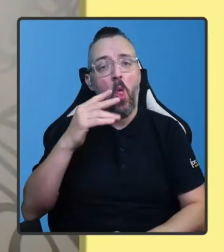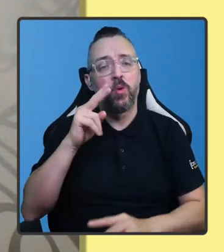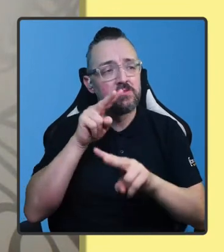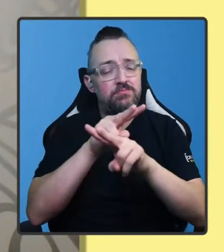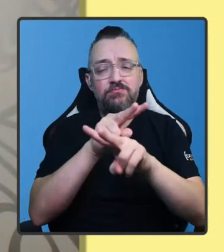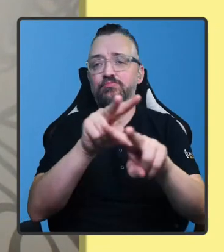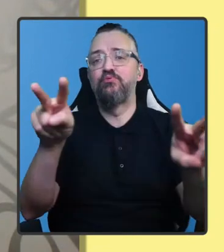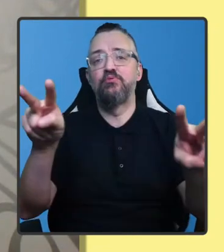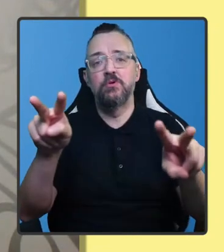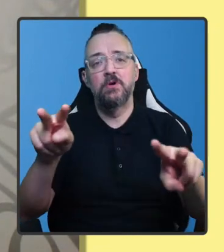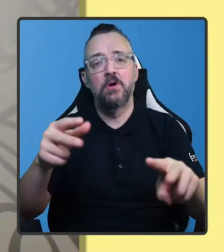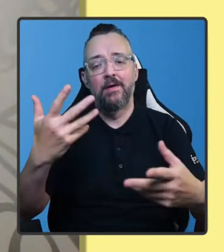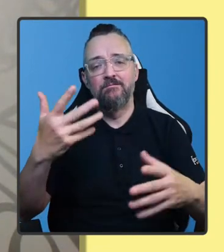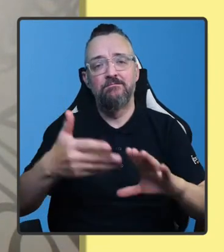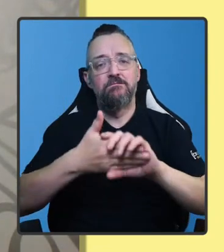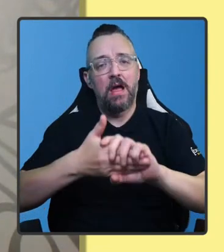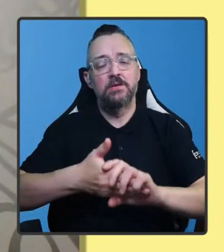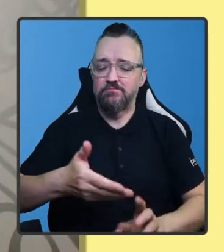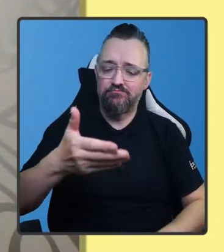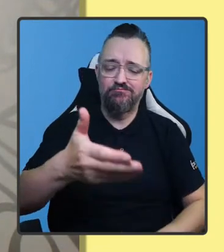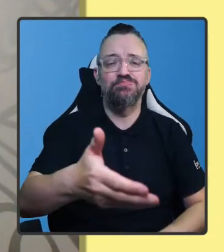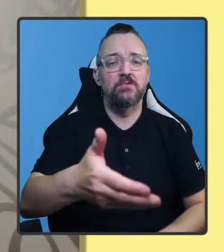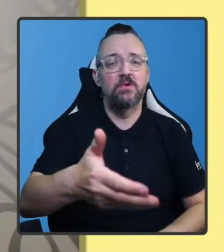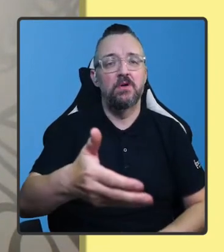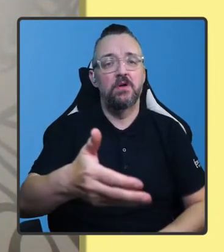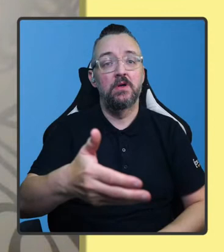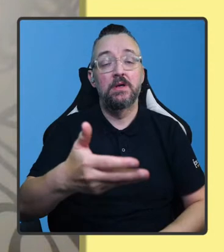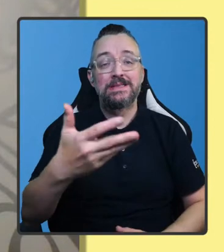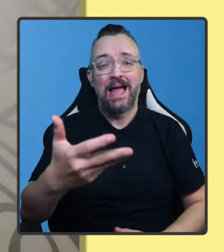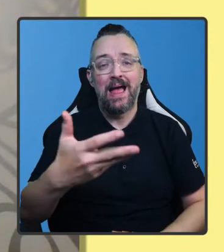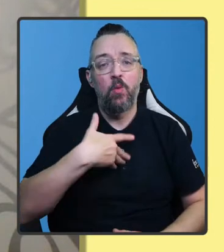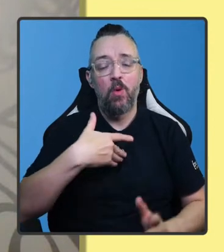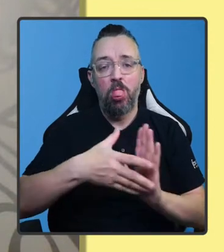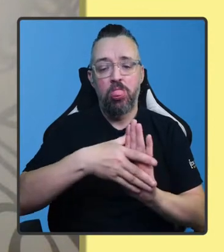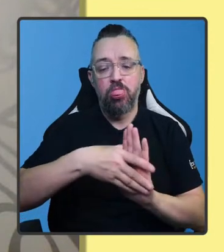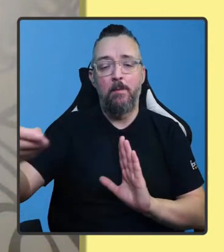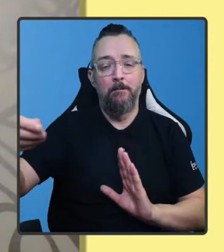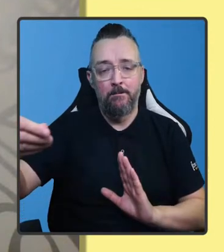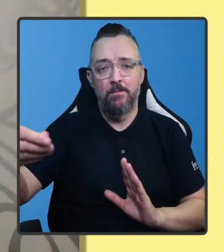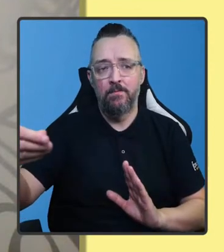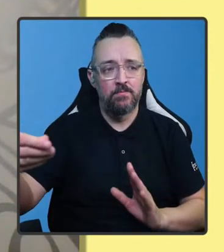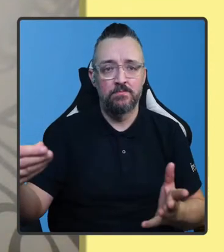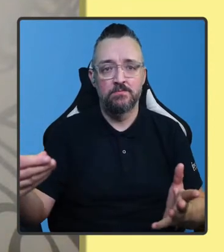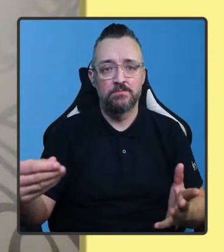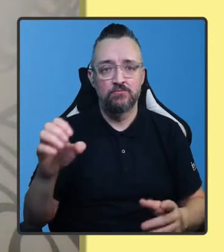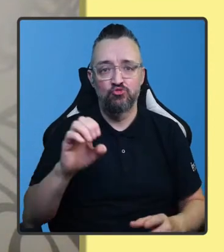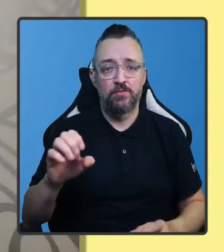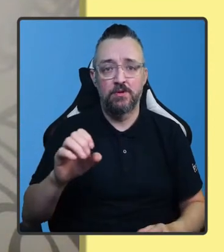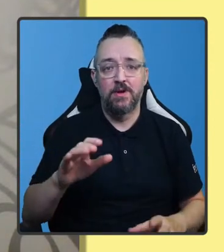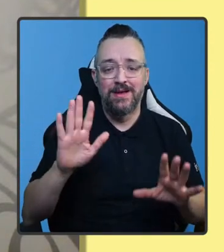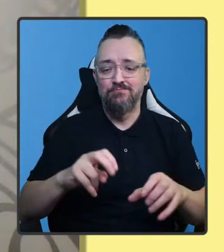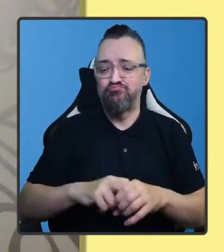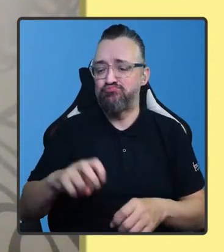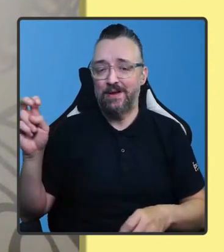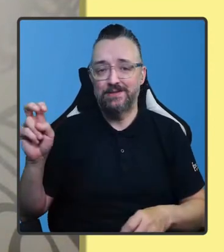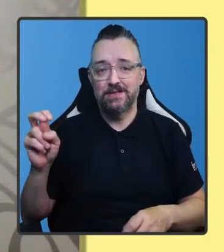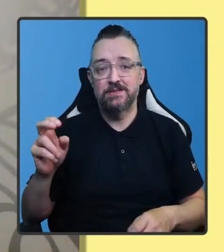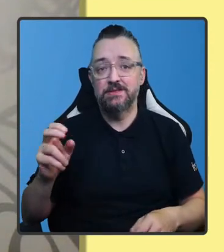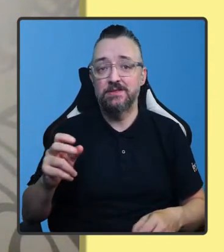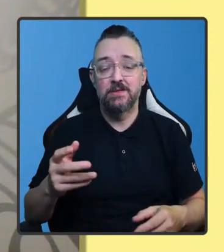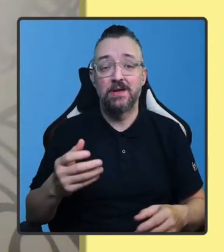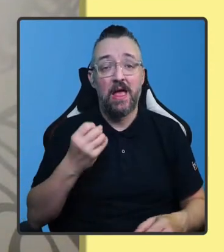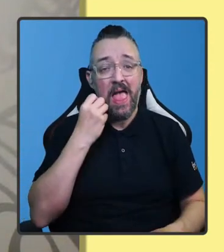neighbours. We now find ourselves torn out of that union against our will, with Brexit chaos worsening by the